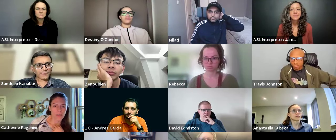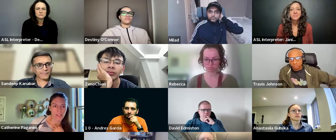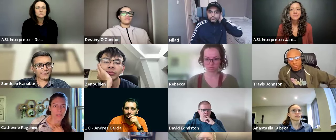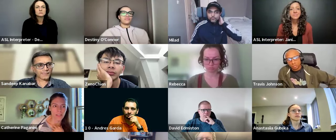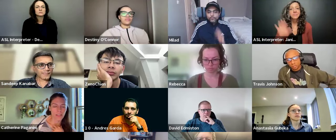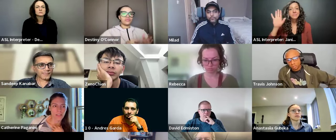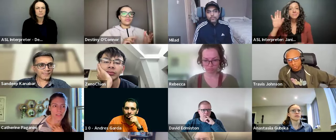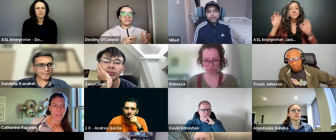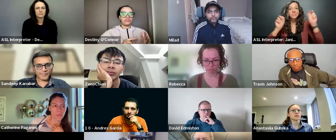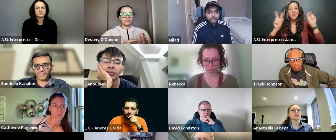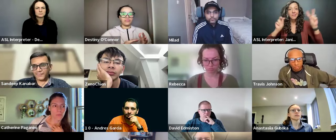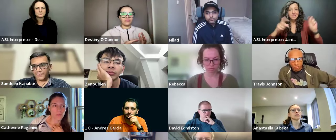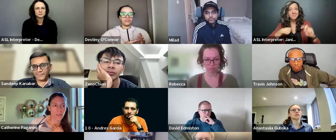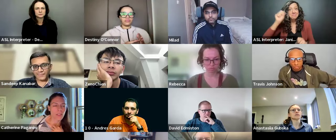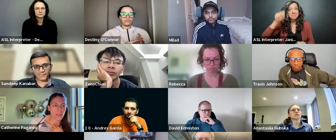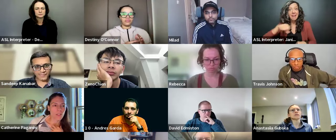I can take that.